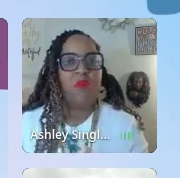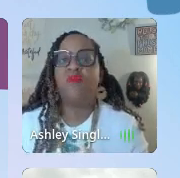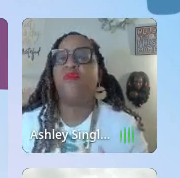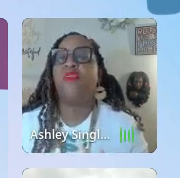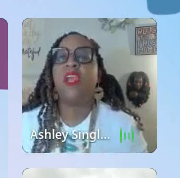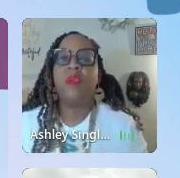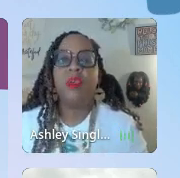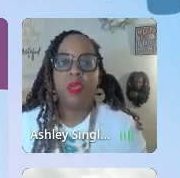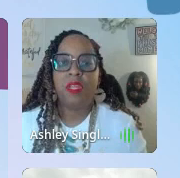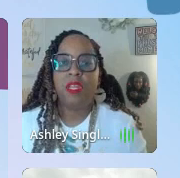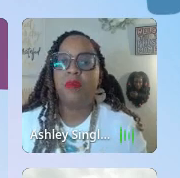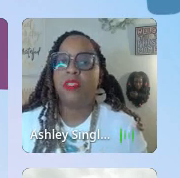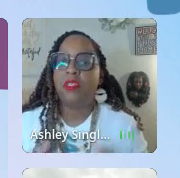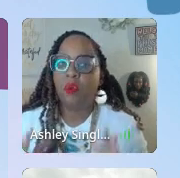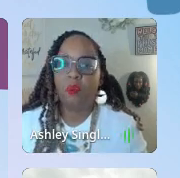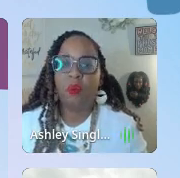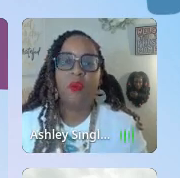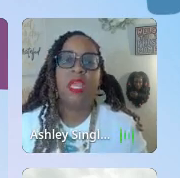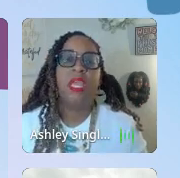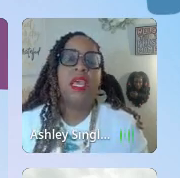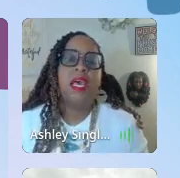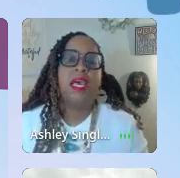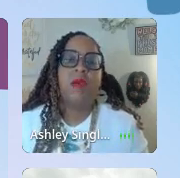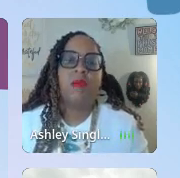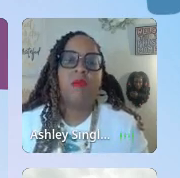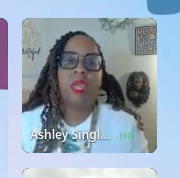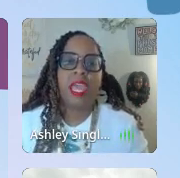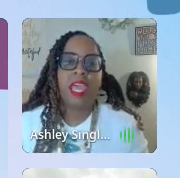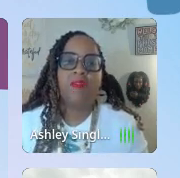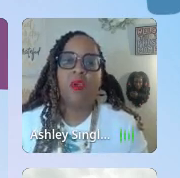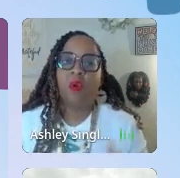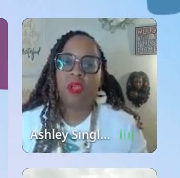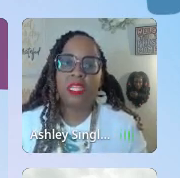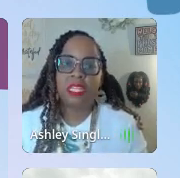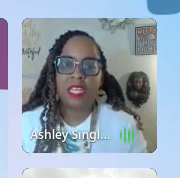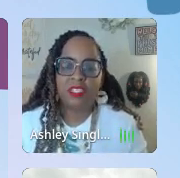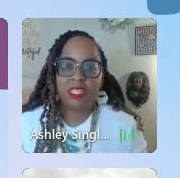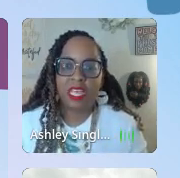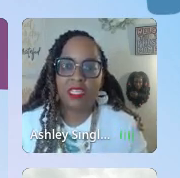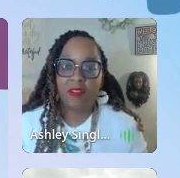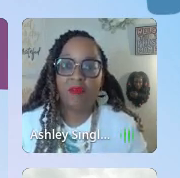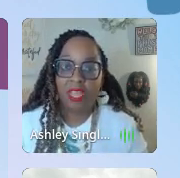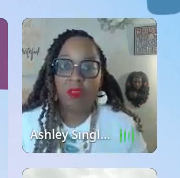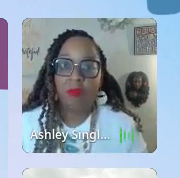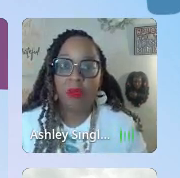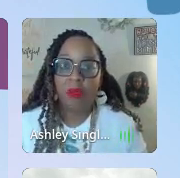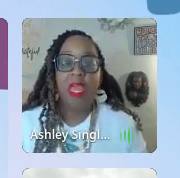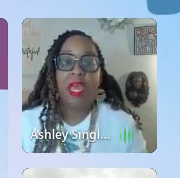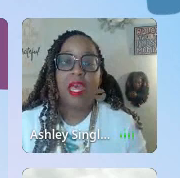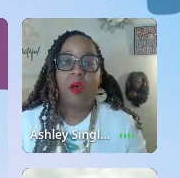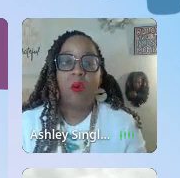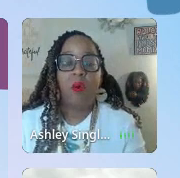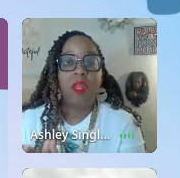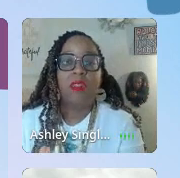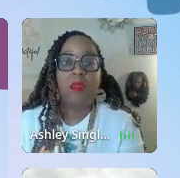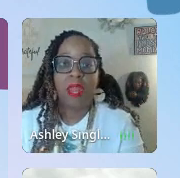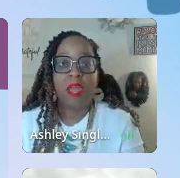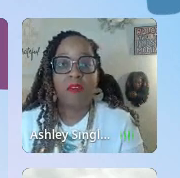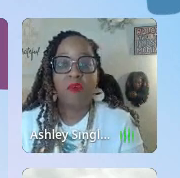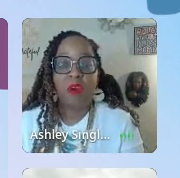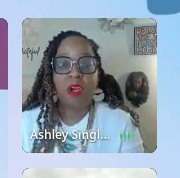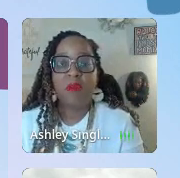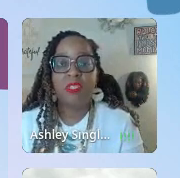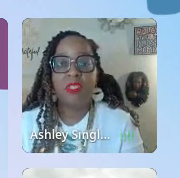is going to move very quickly, but don't worry. We have the orientation that is available on